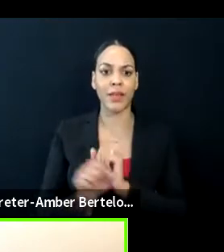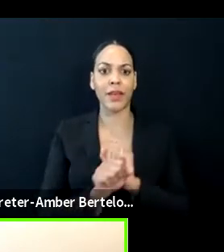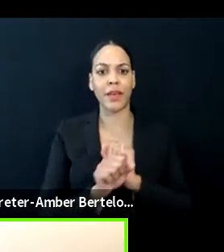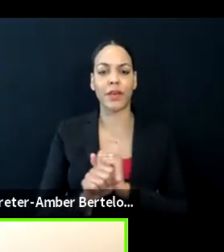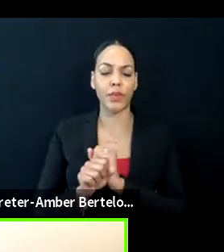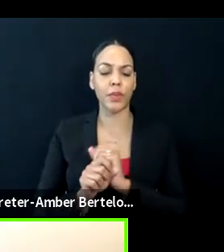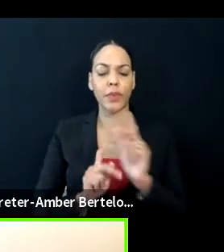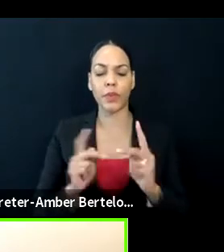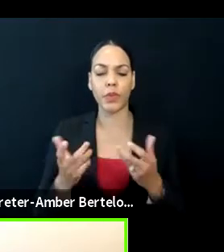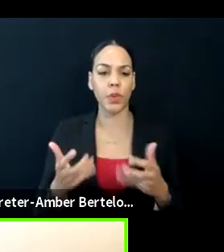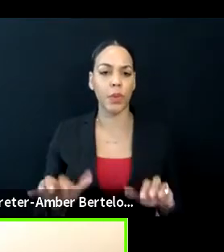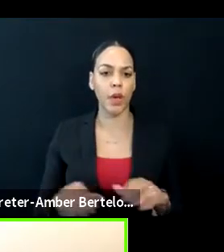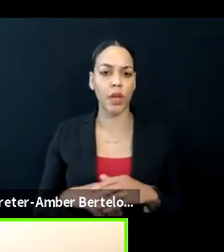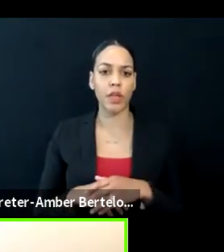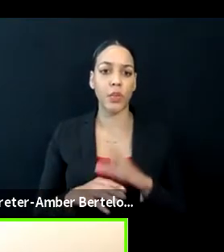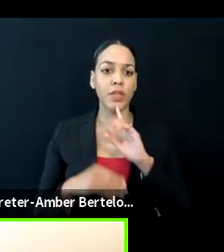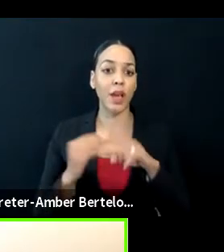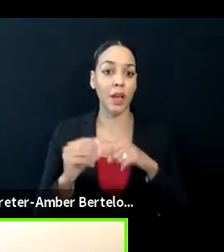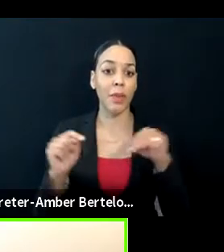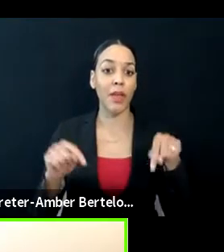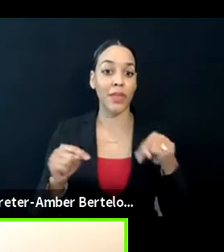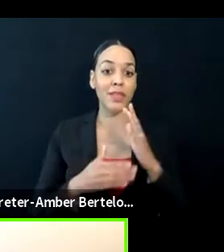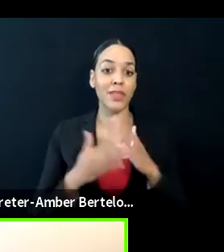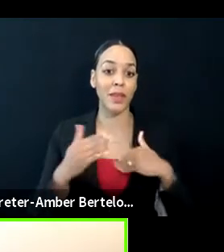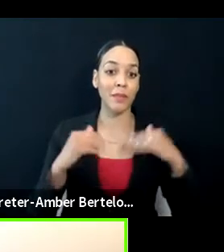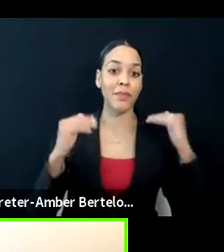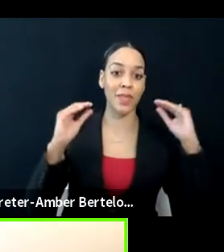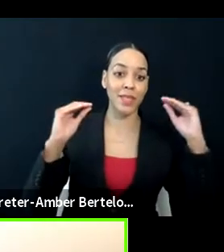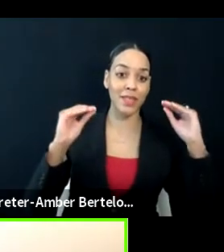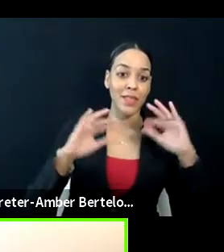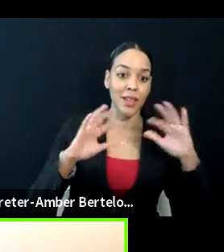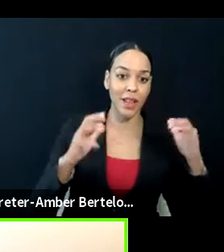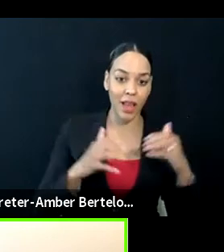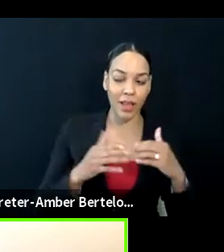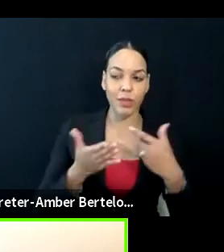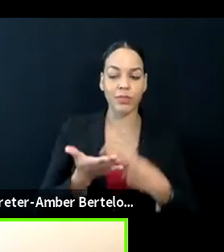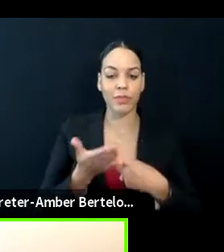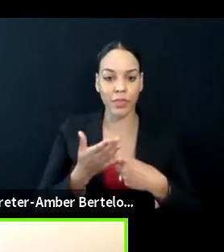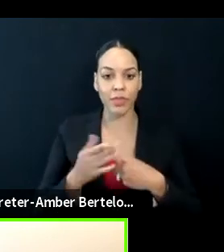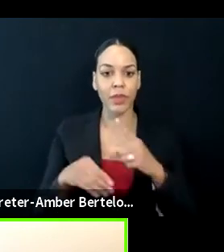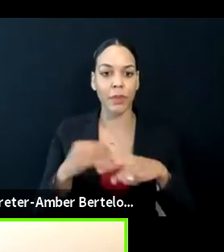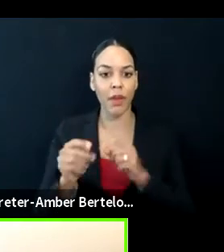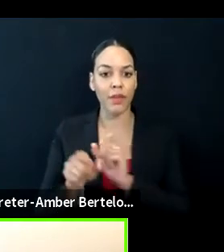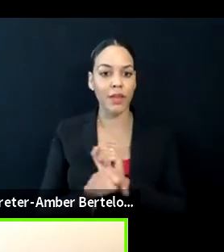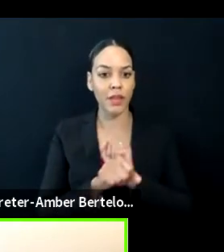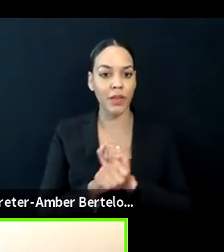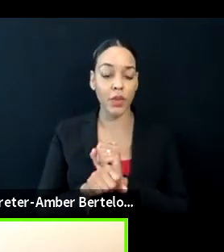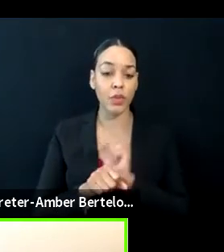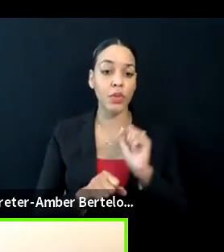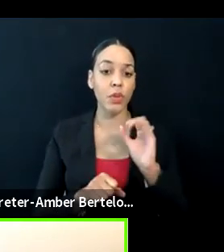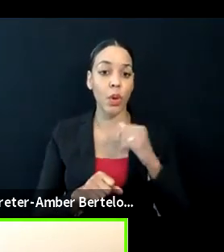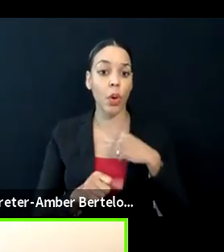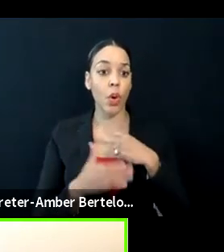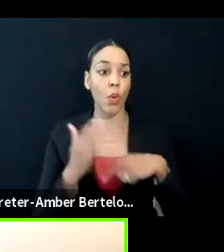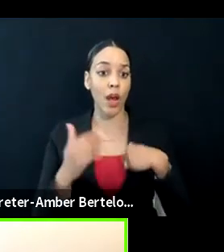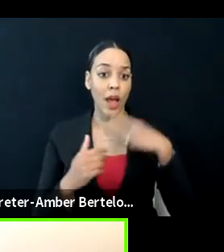about this in some of the classes I teach. And so, what I think is not so much